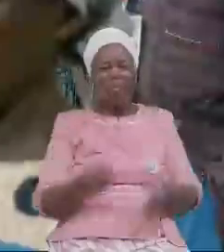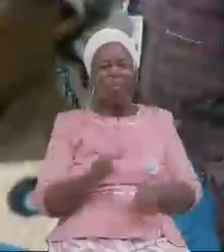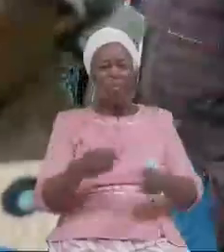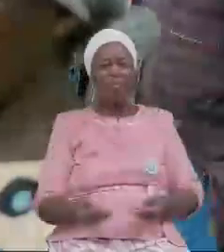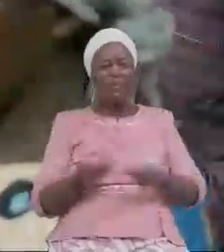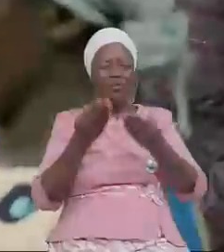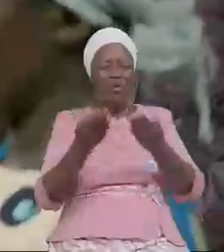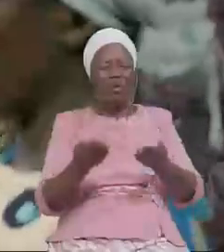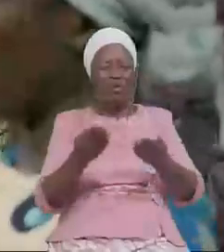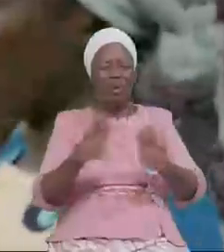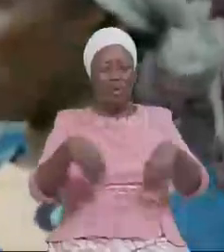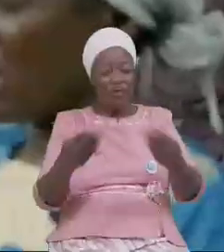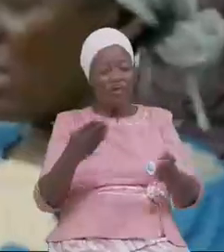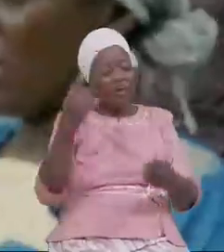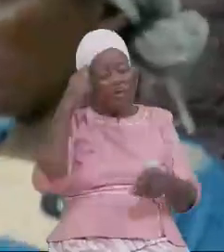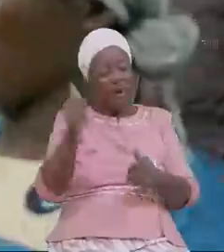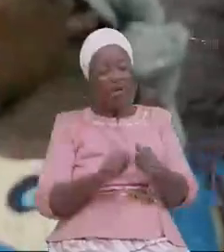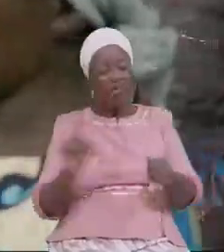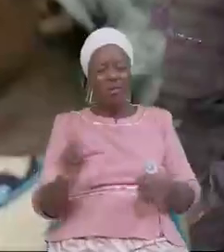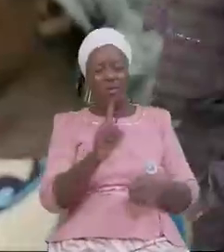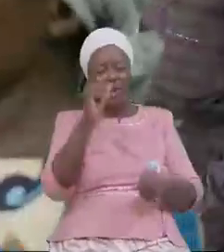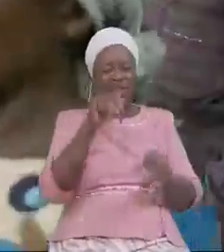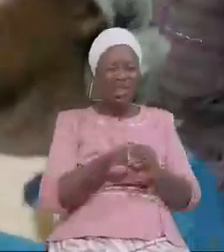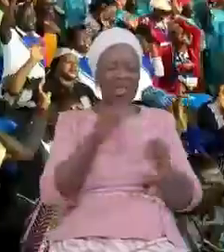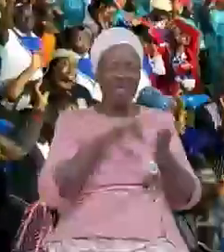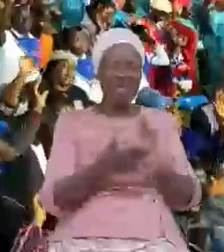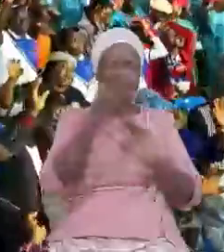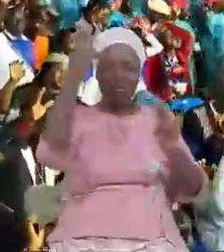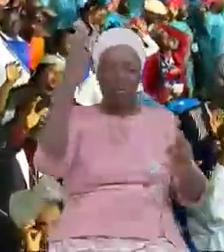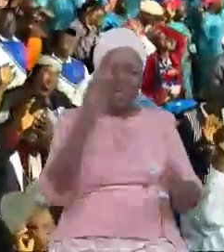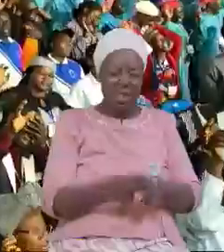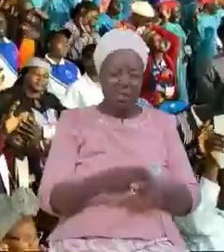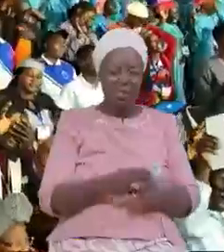for everyone in Jesus' name.